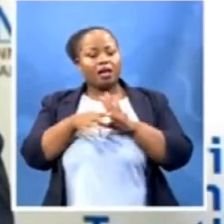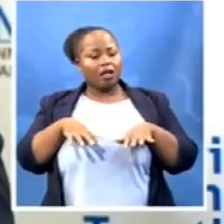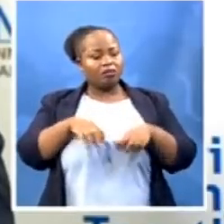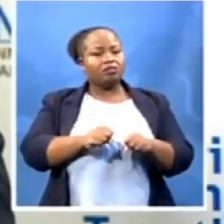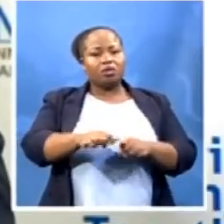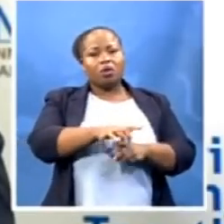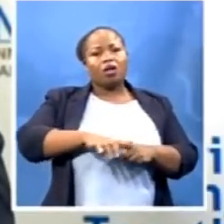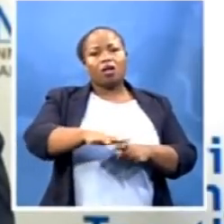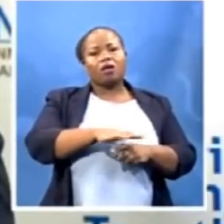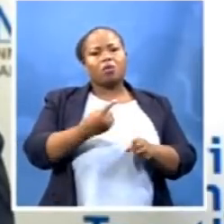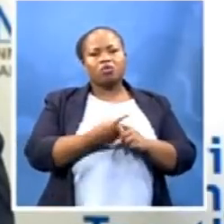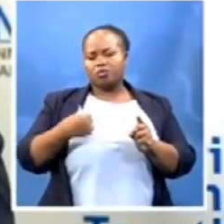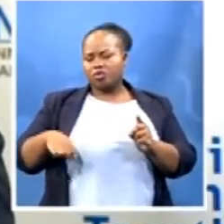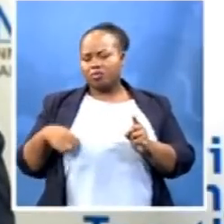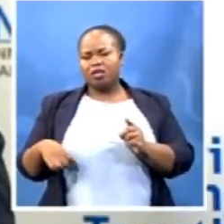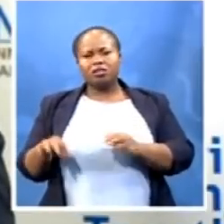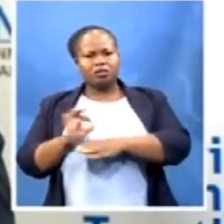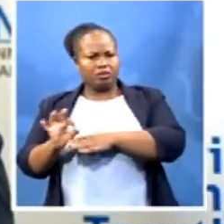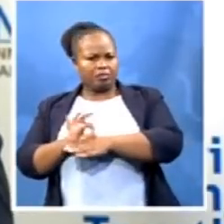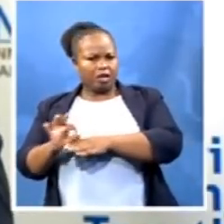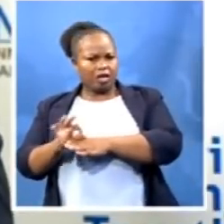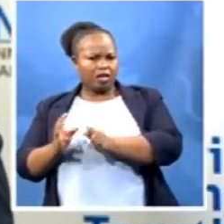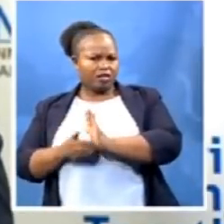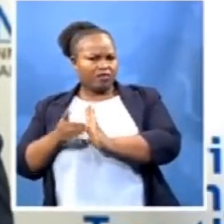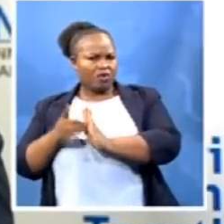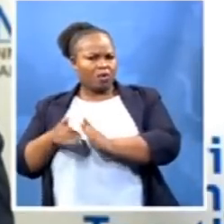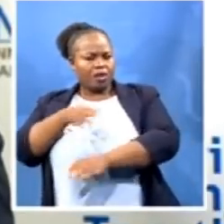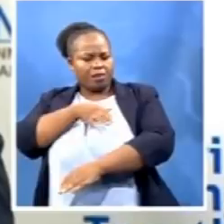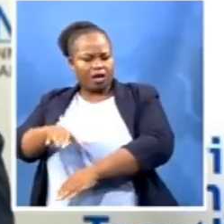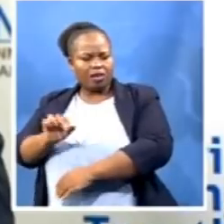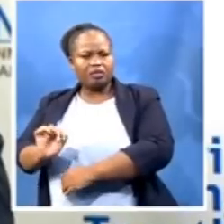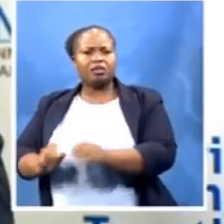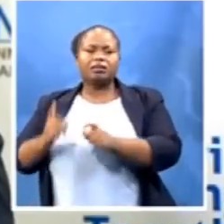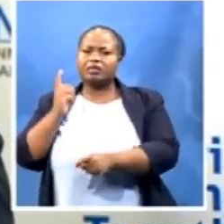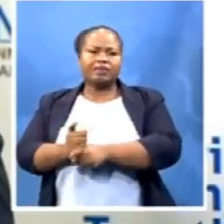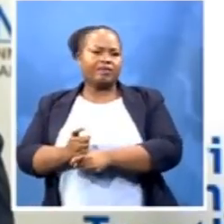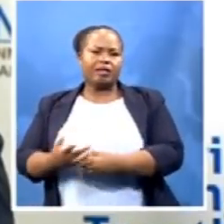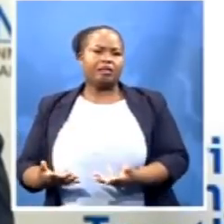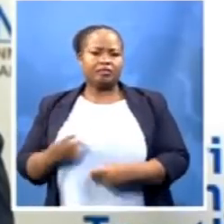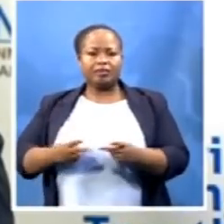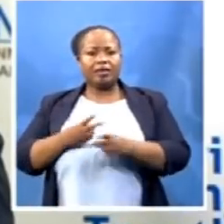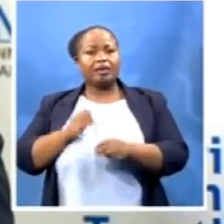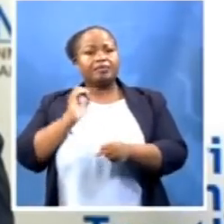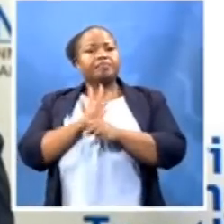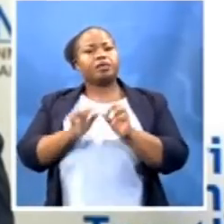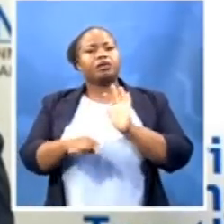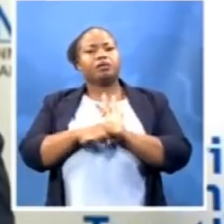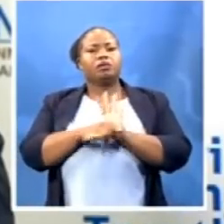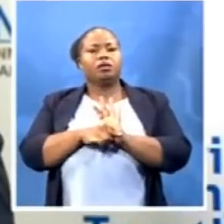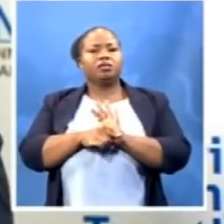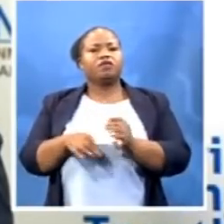development mandate extremely difficult, also impacting negatively on our environment,